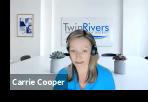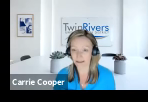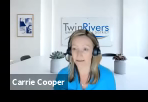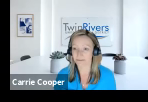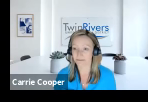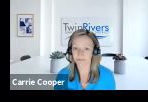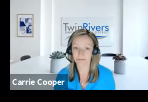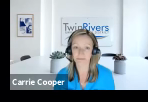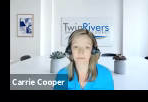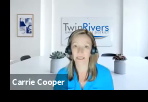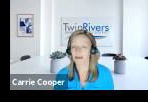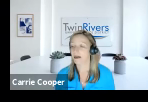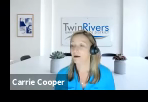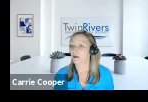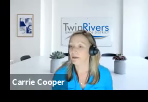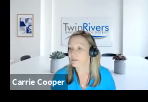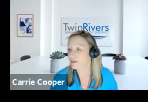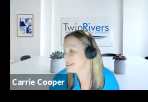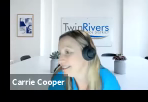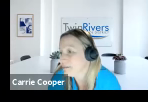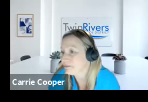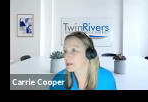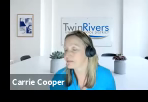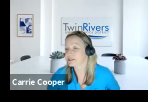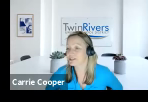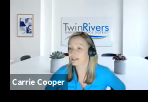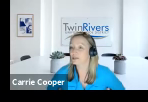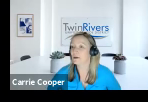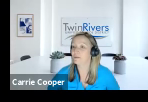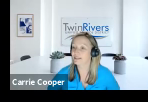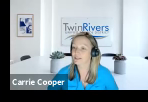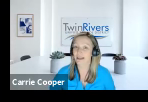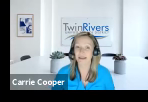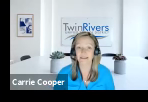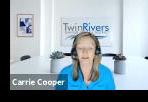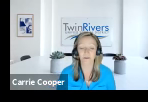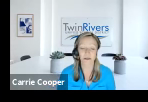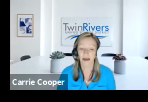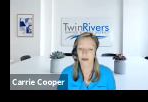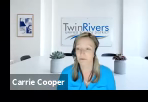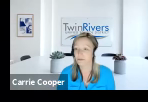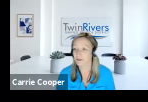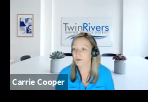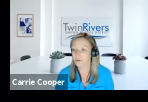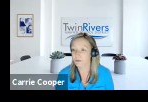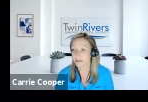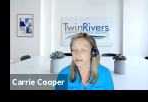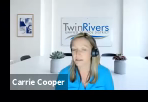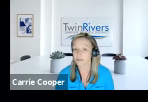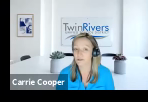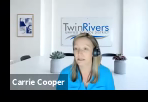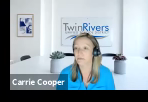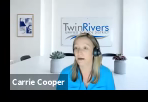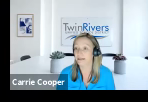IEP process. We have a great team from our special education department here today, so I will go through